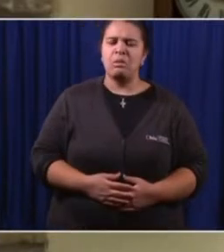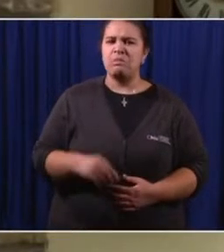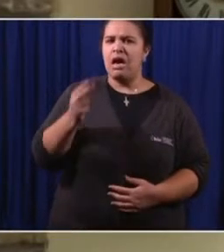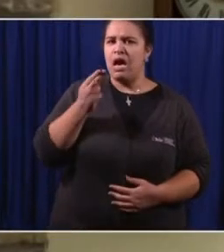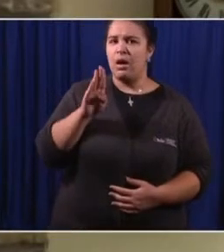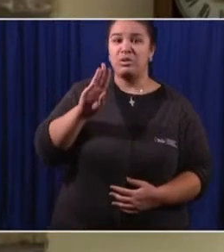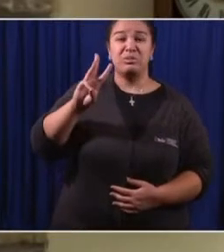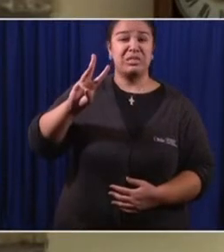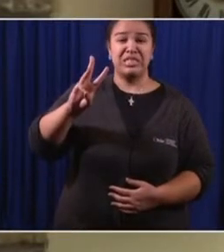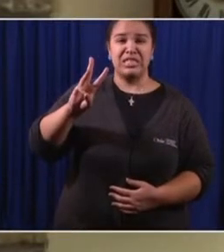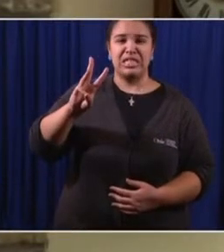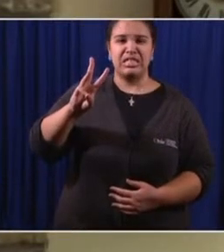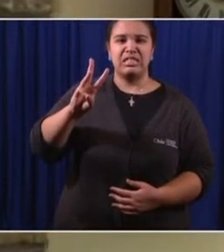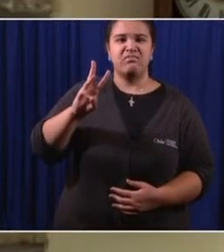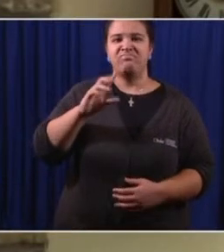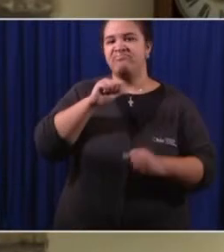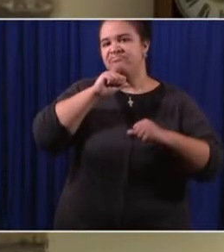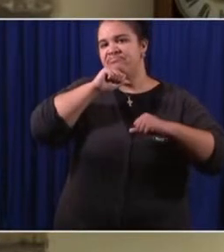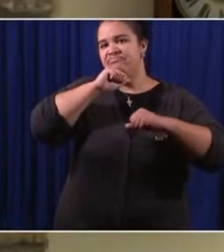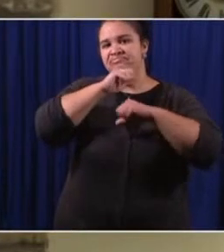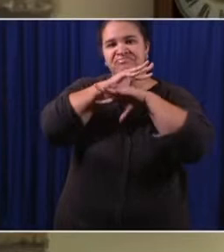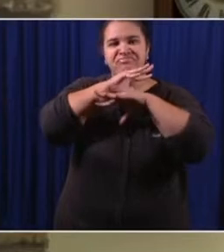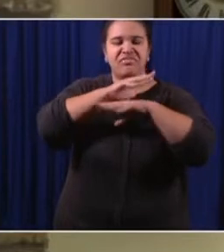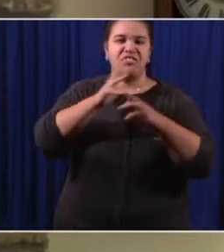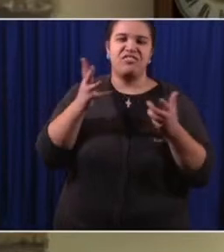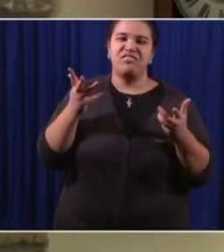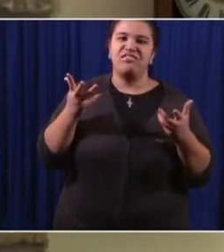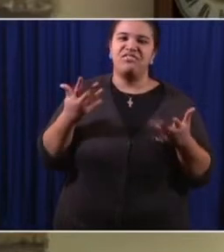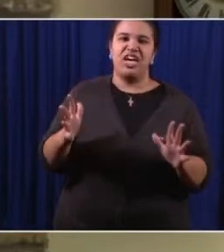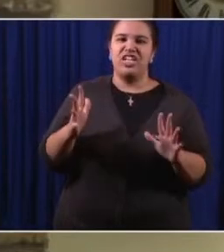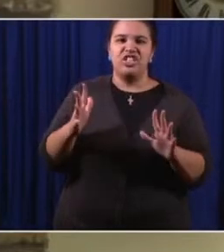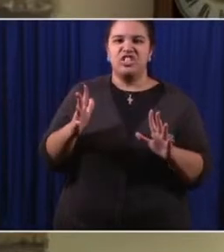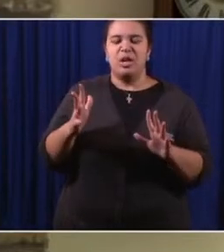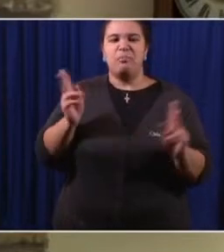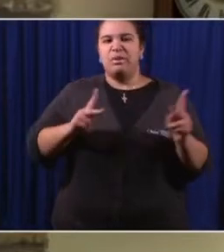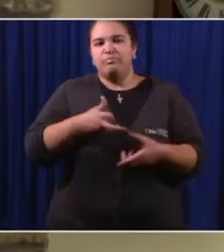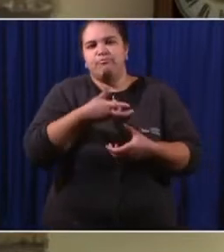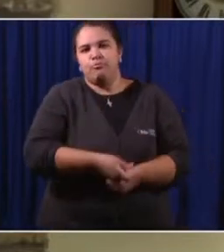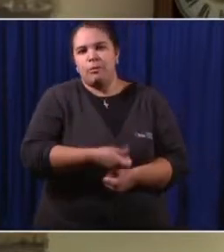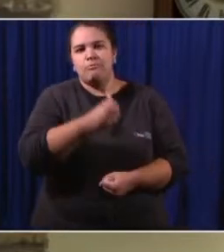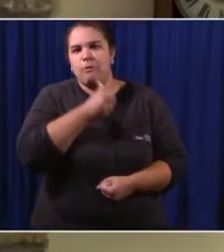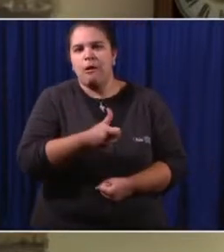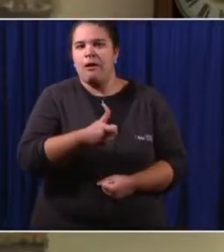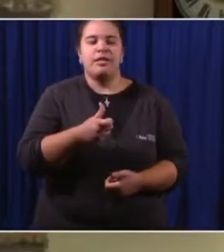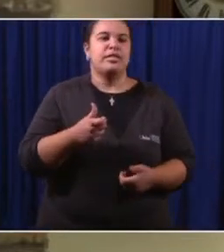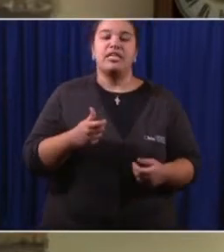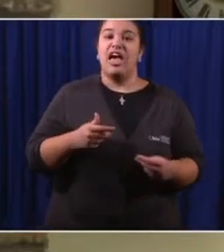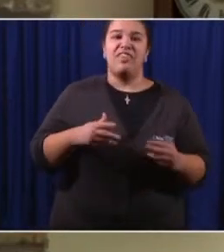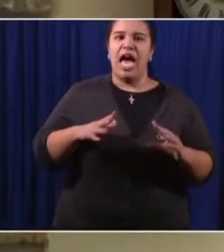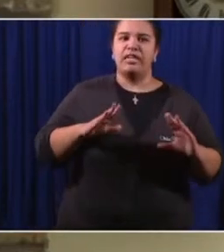so tainted by what came out and what was disclosed